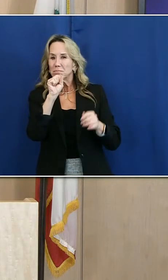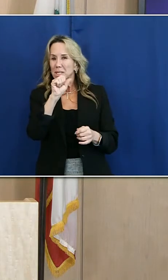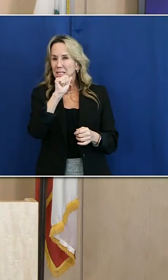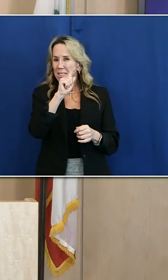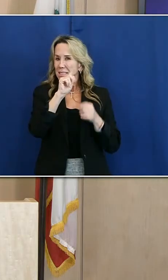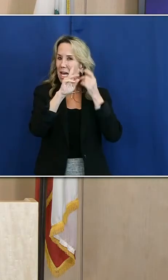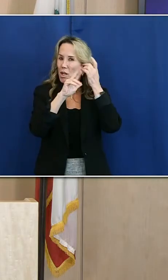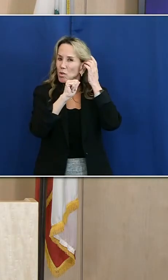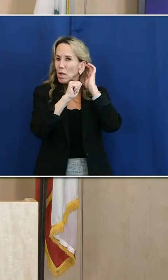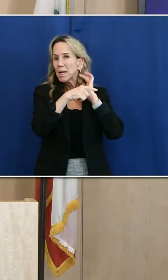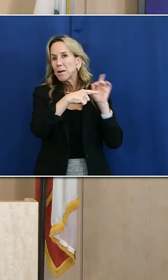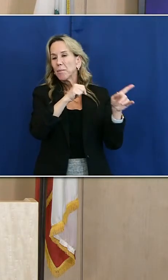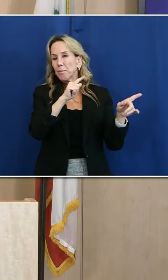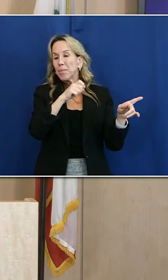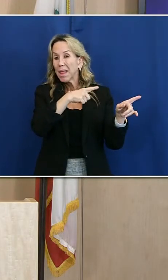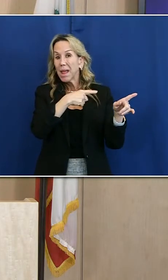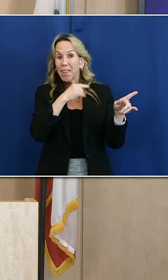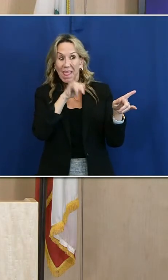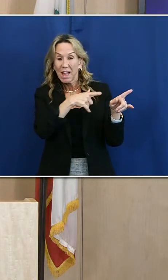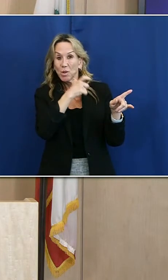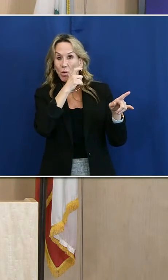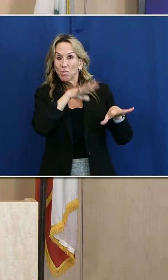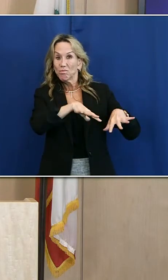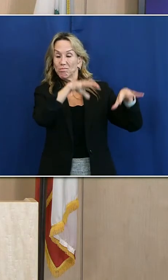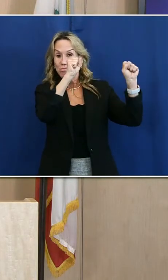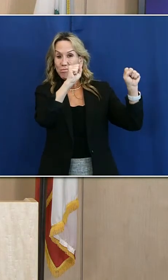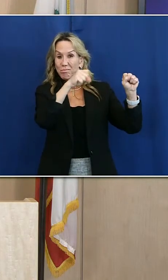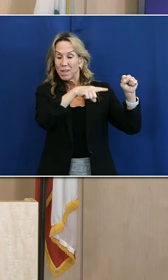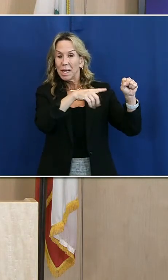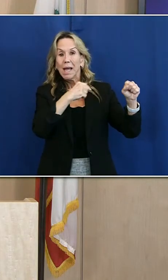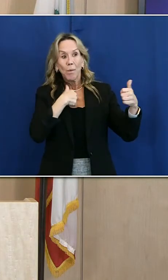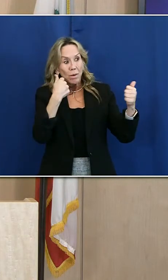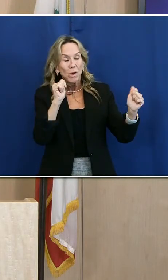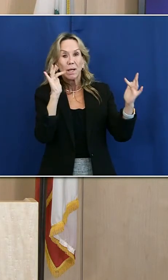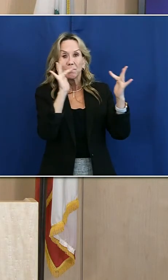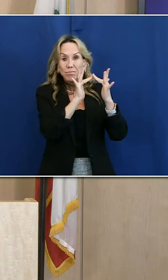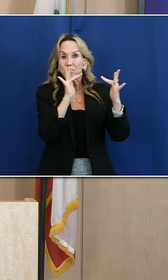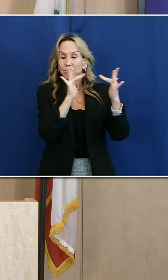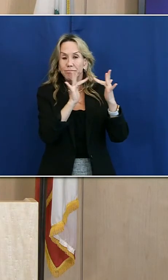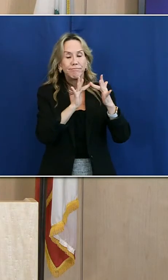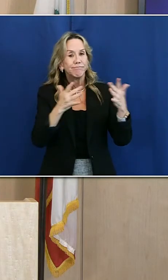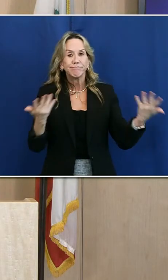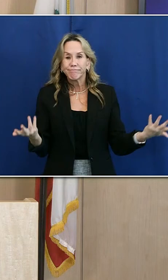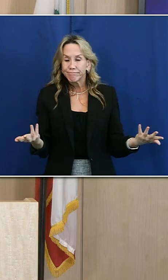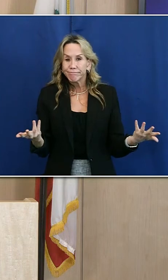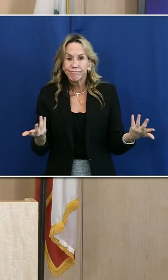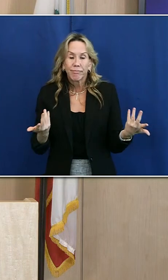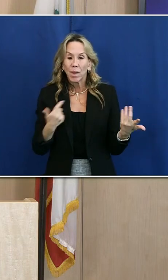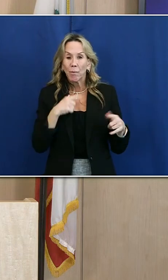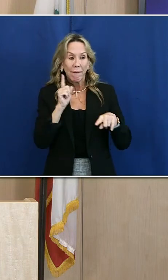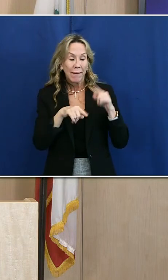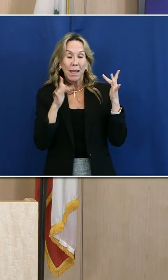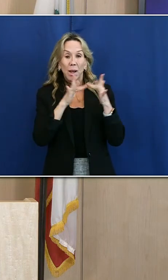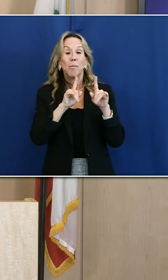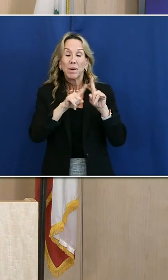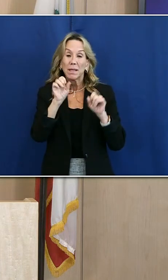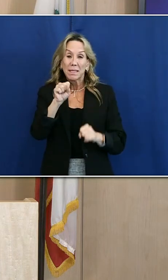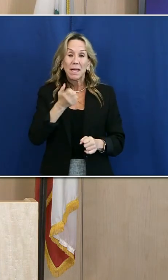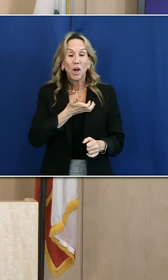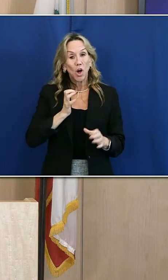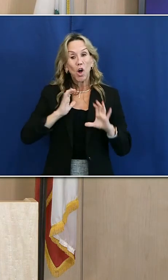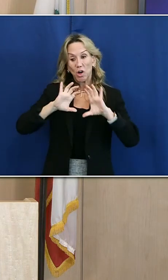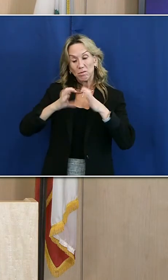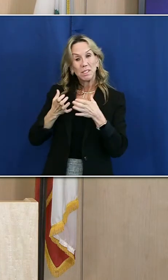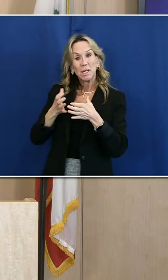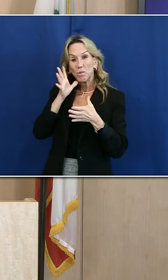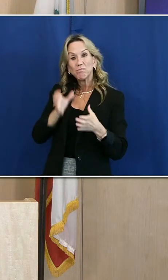different means and have not been able to reach them, which is unfortunate. However, our teams will be out there, and the things that we do, and